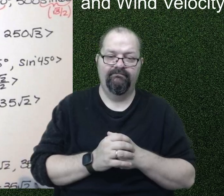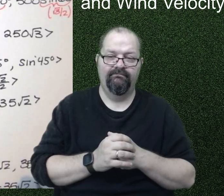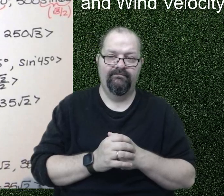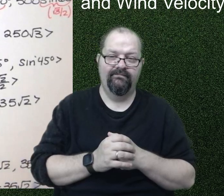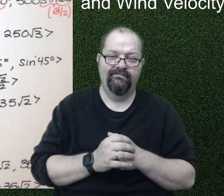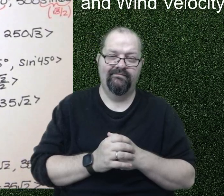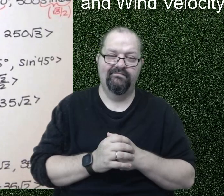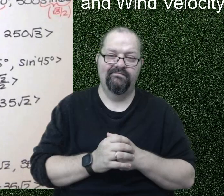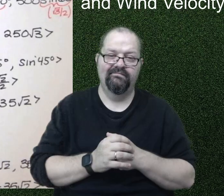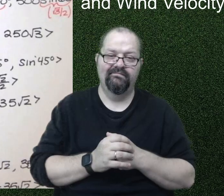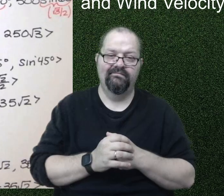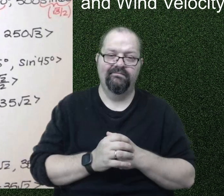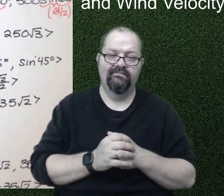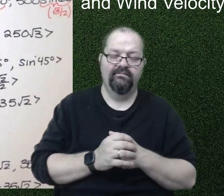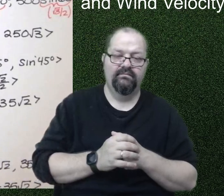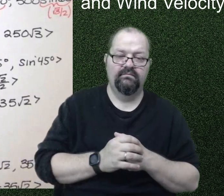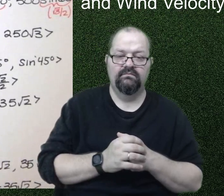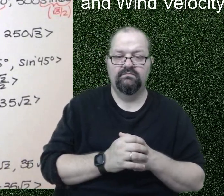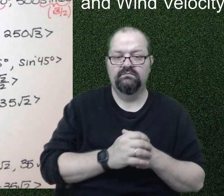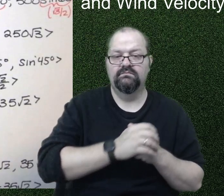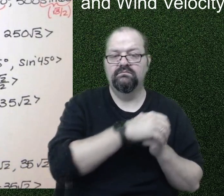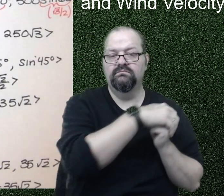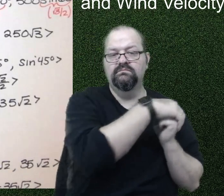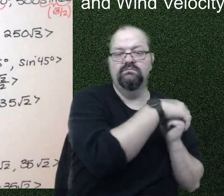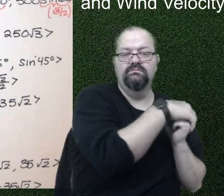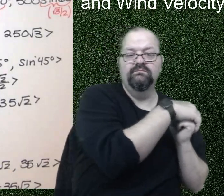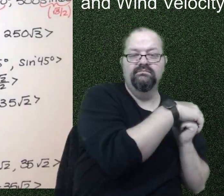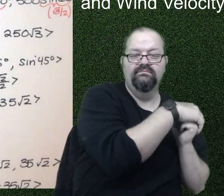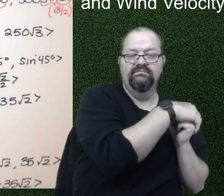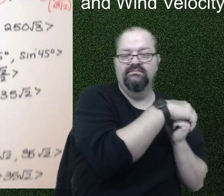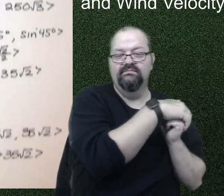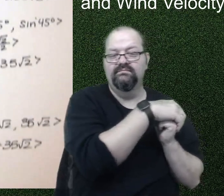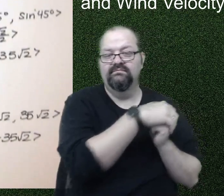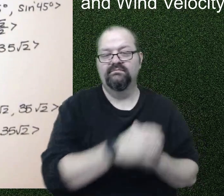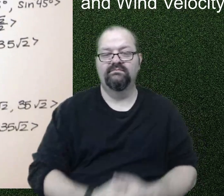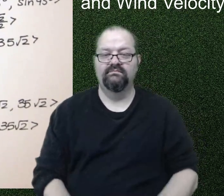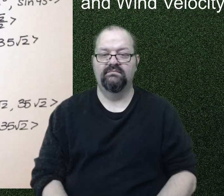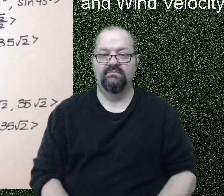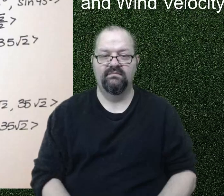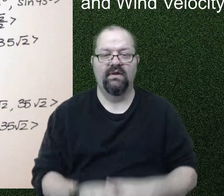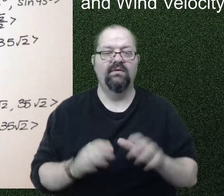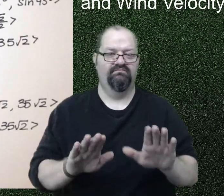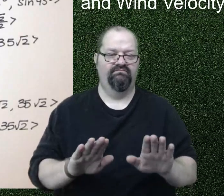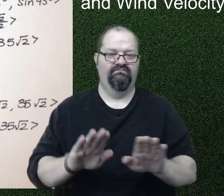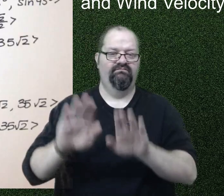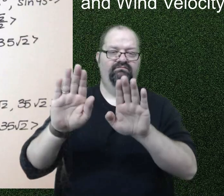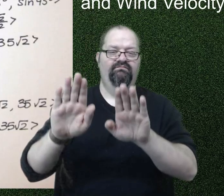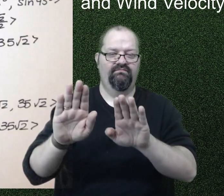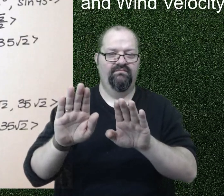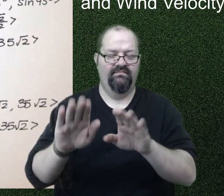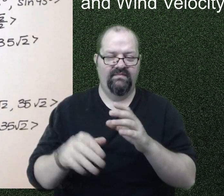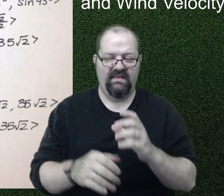of 2. Okay. Oops, sorry, it's off the screen.